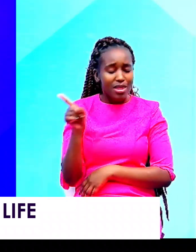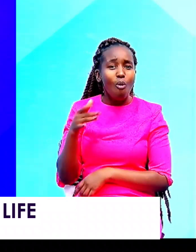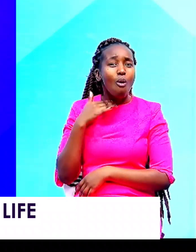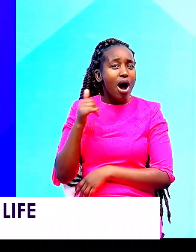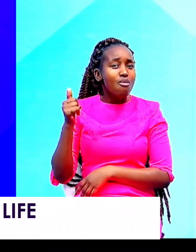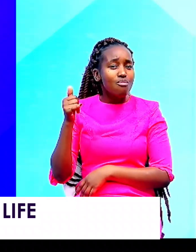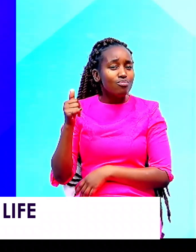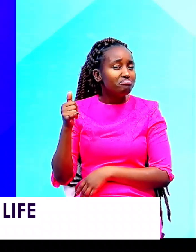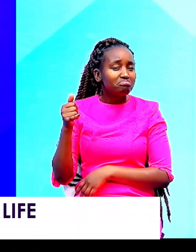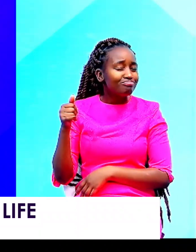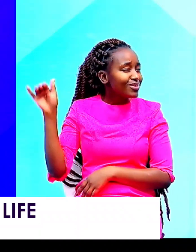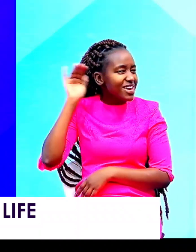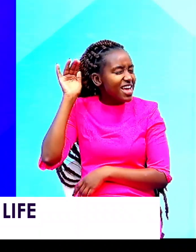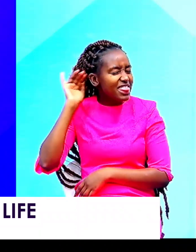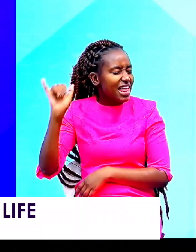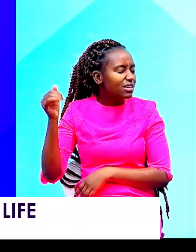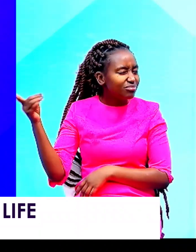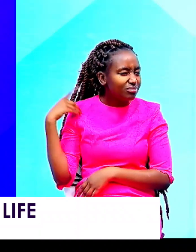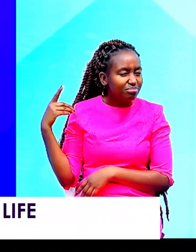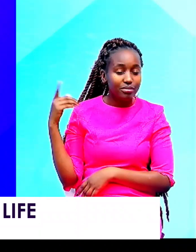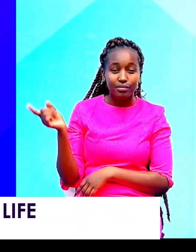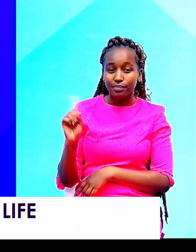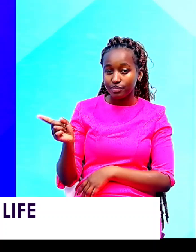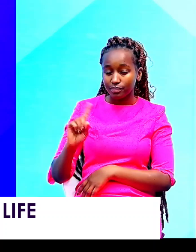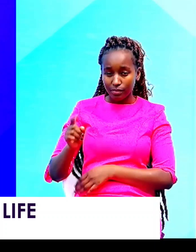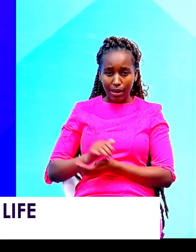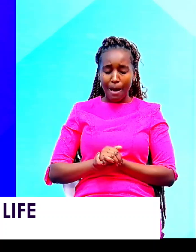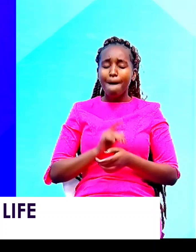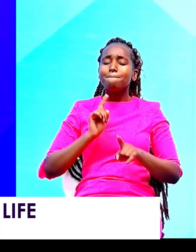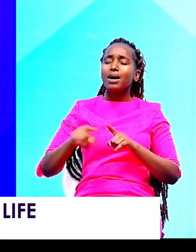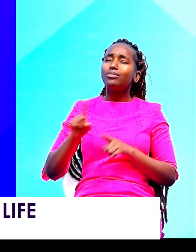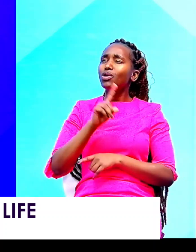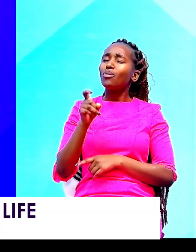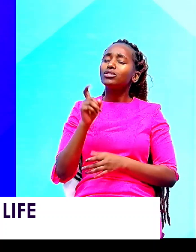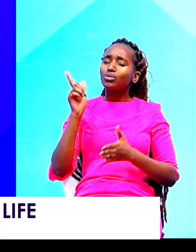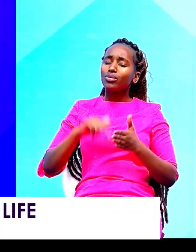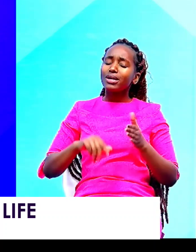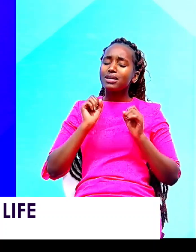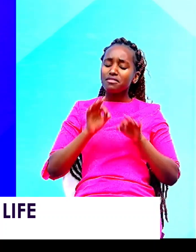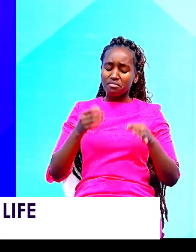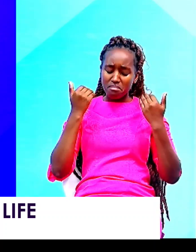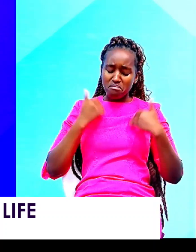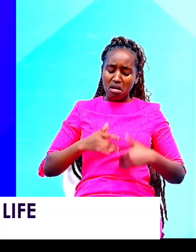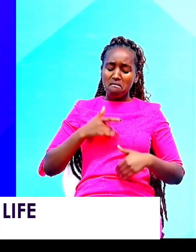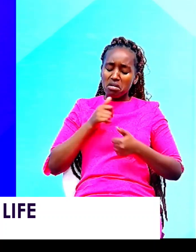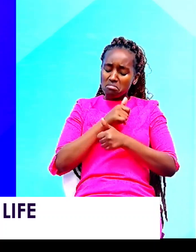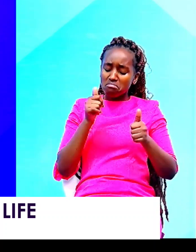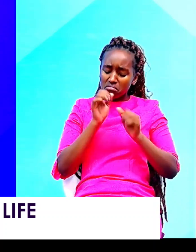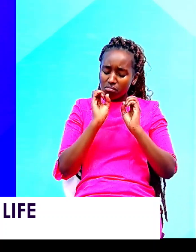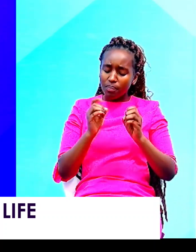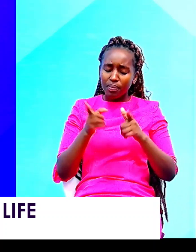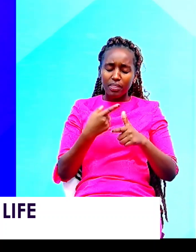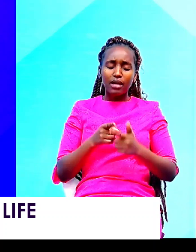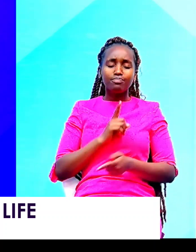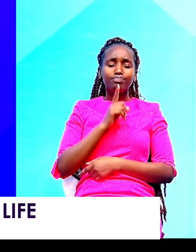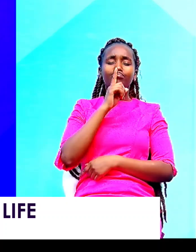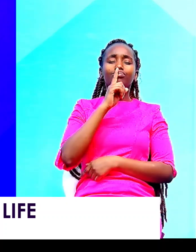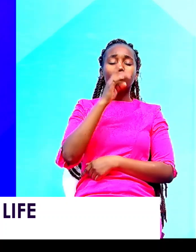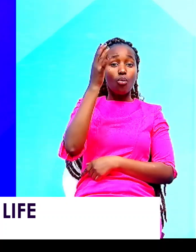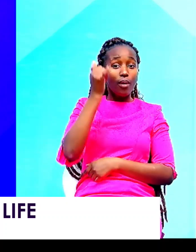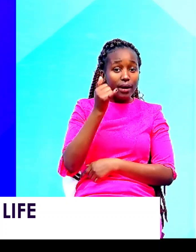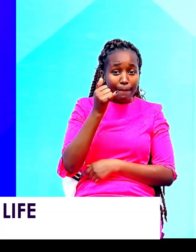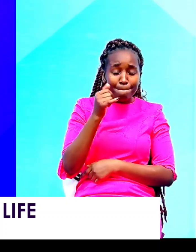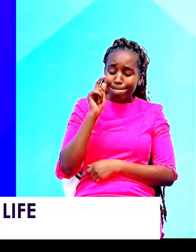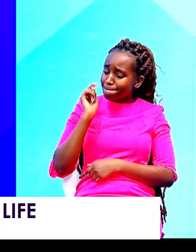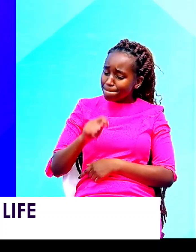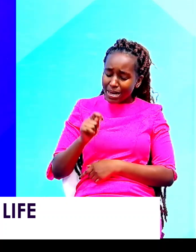ask themselves, why should I be silent when I'm not, when it is not well with me? Right. I'll get you out of that corner. You will